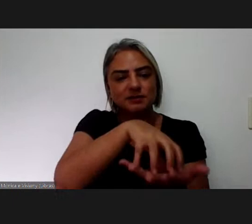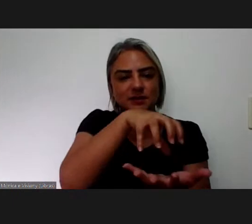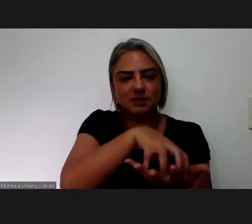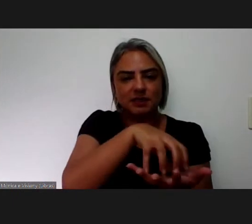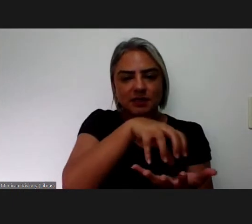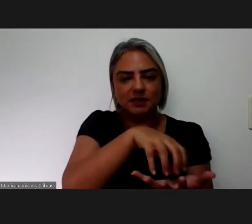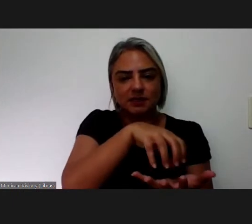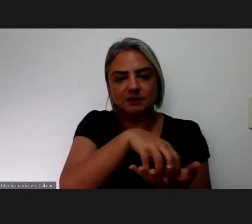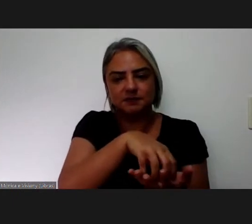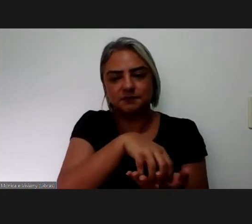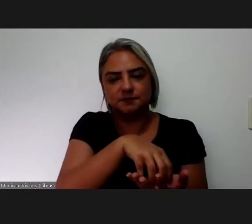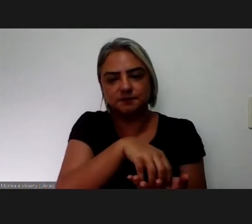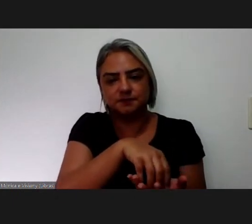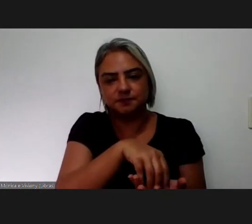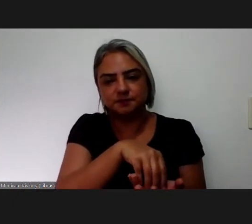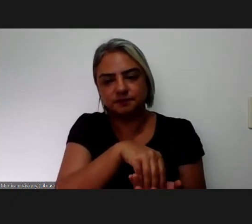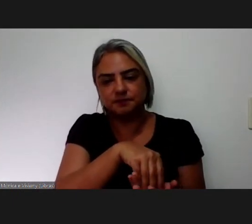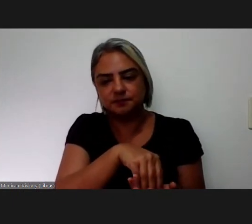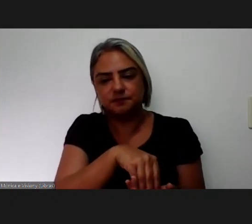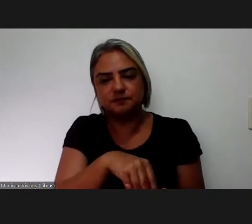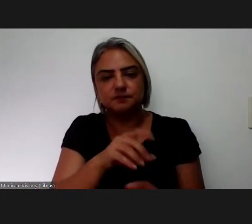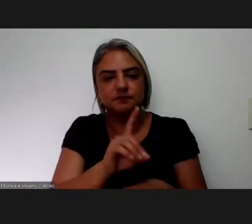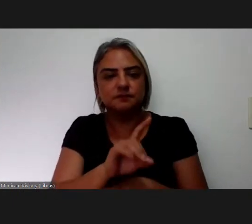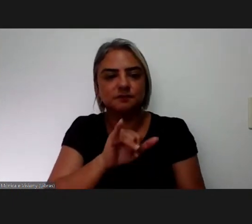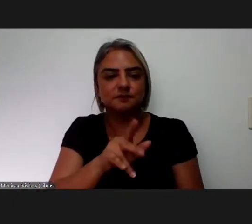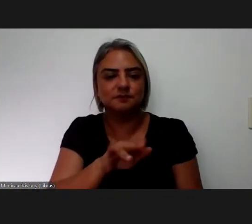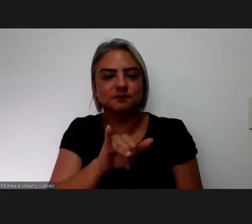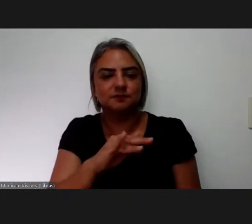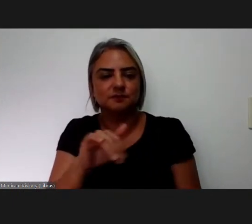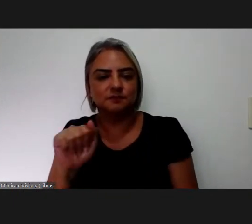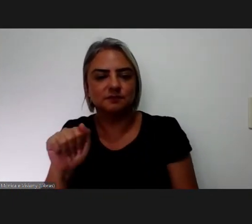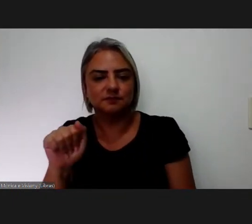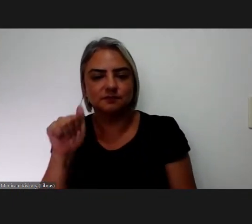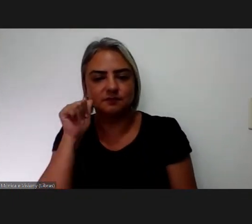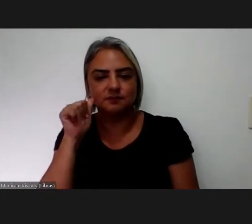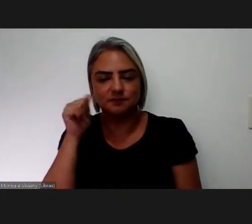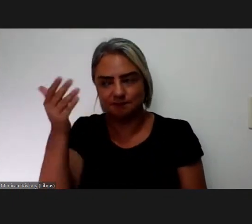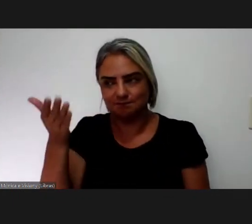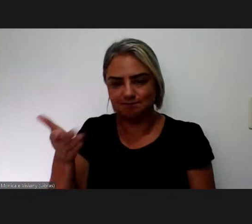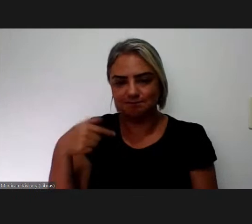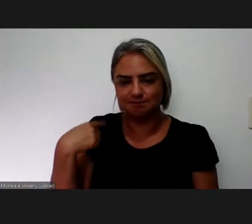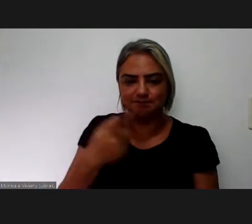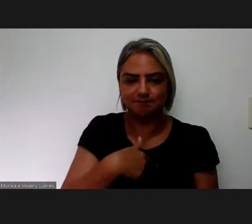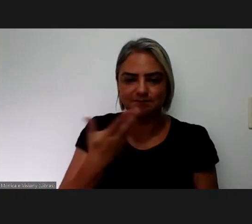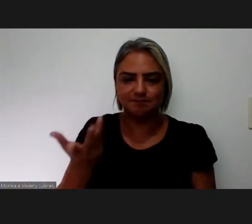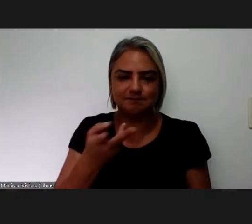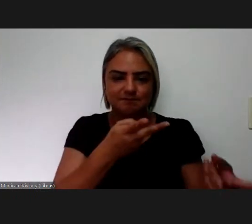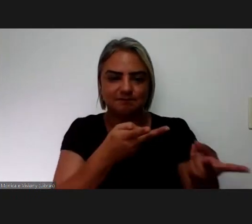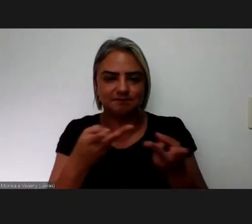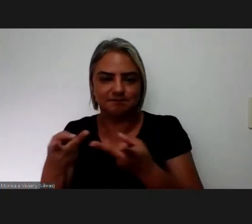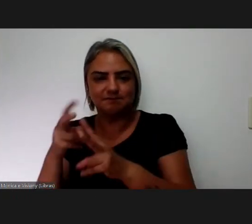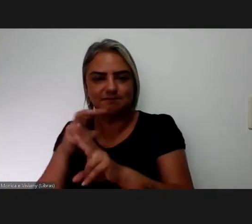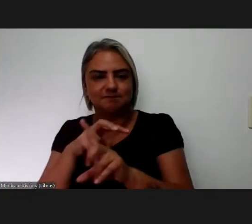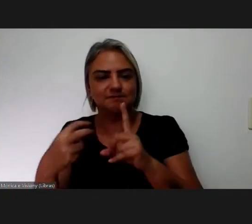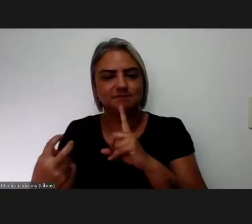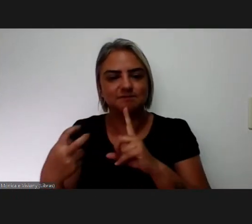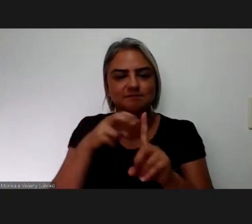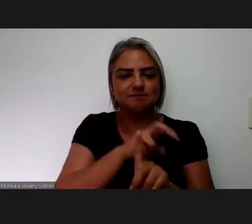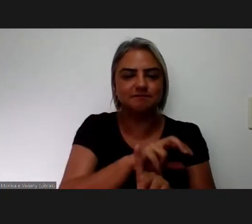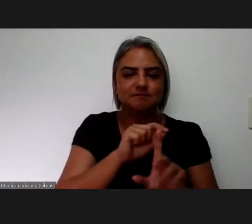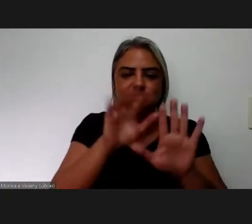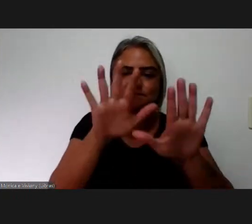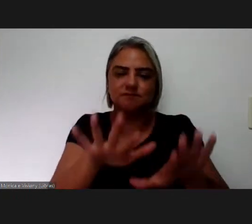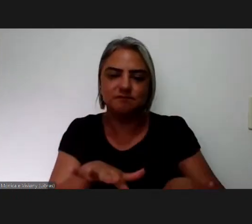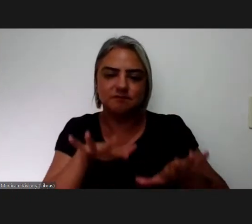my department colleague, that Dr. Juliana, which our